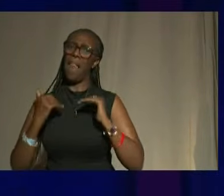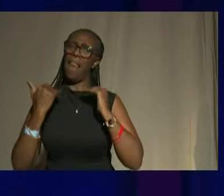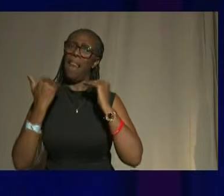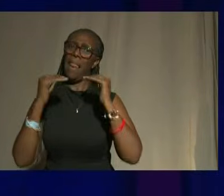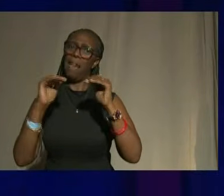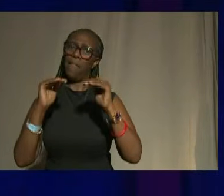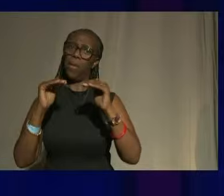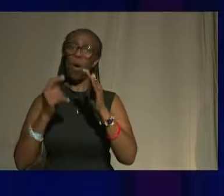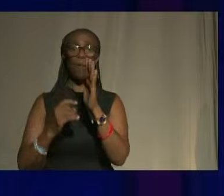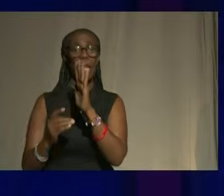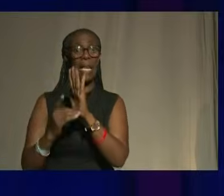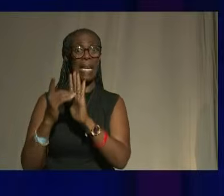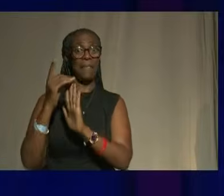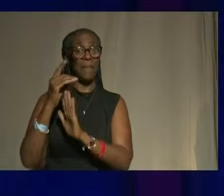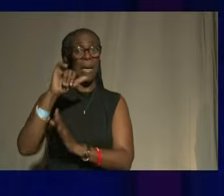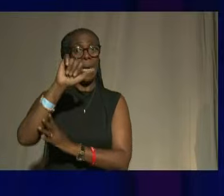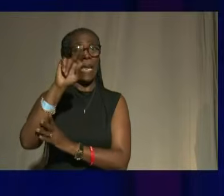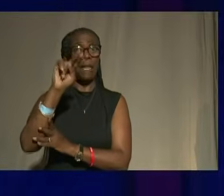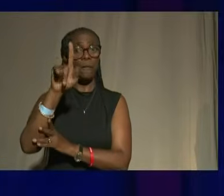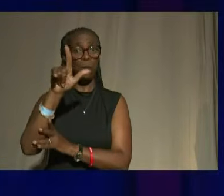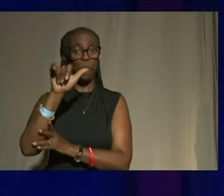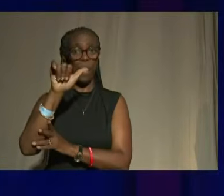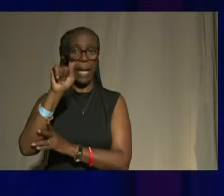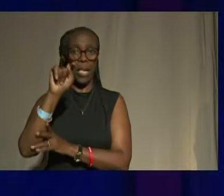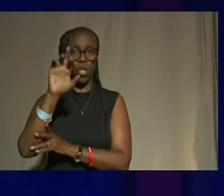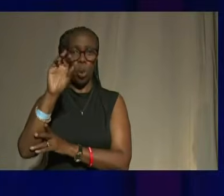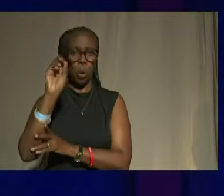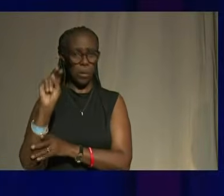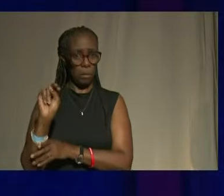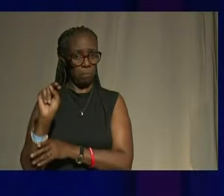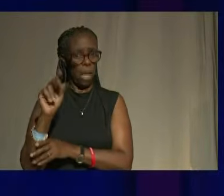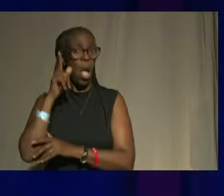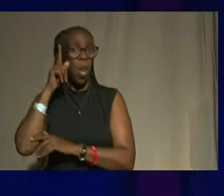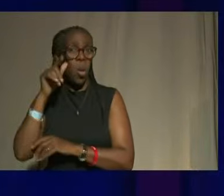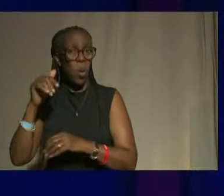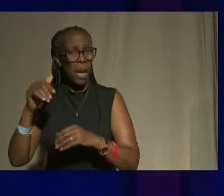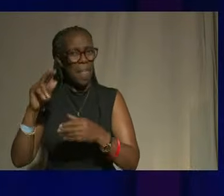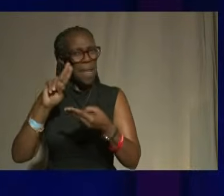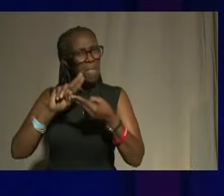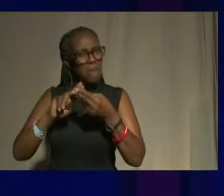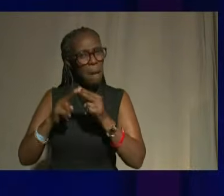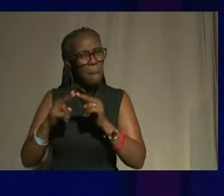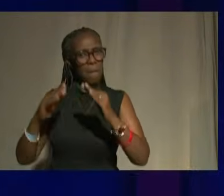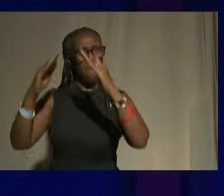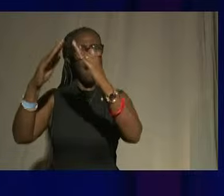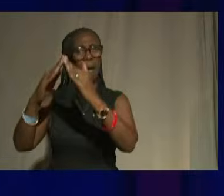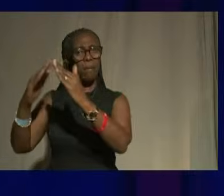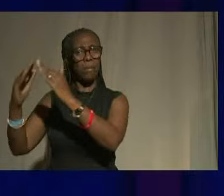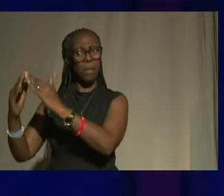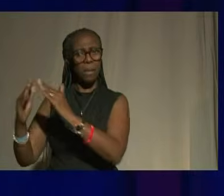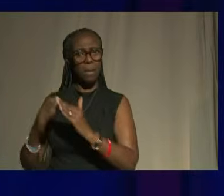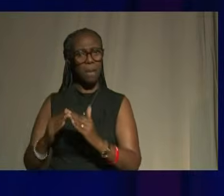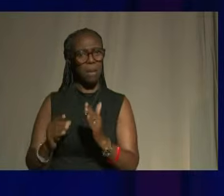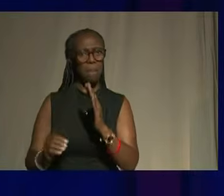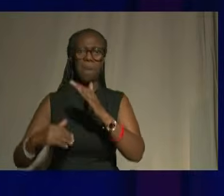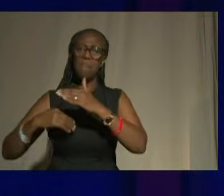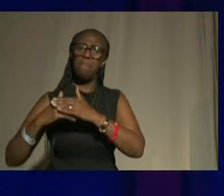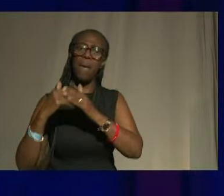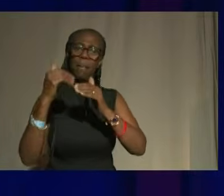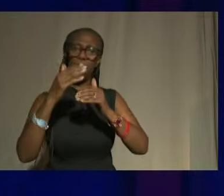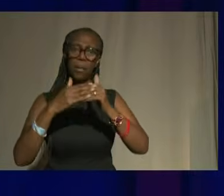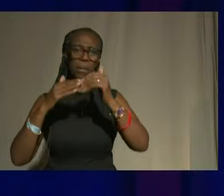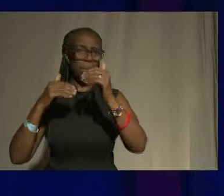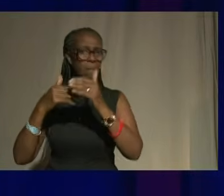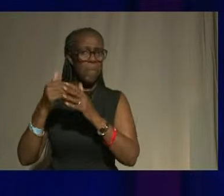at the number of houses that are being built. We are going gangbusters. Every day